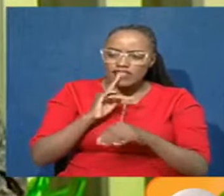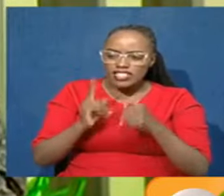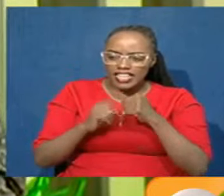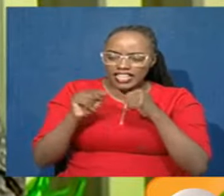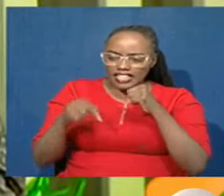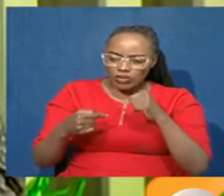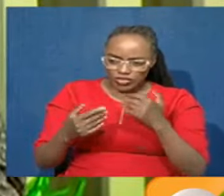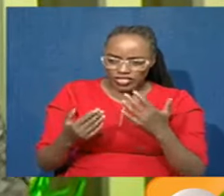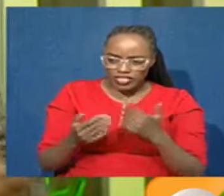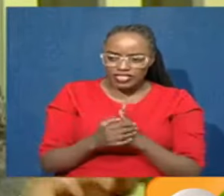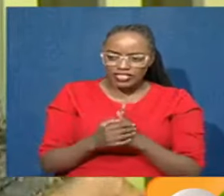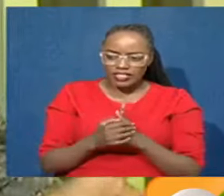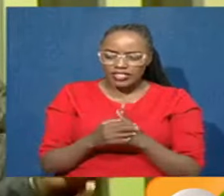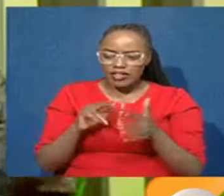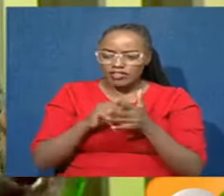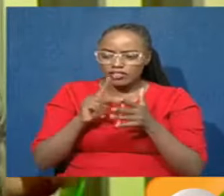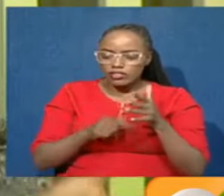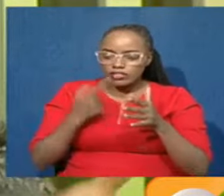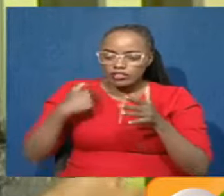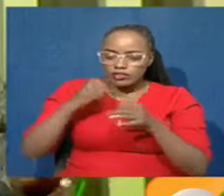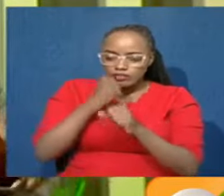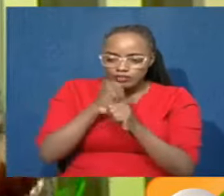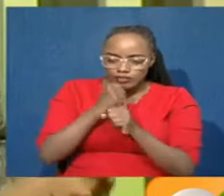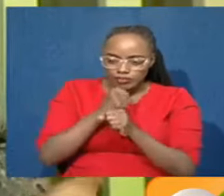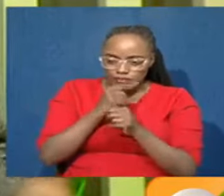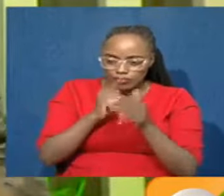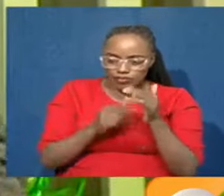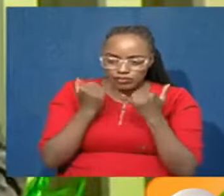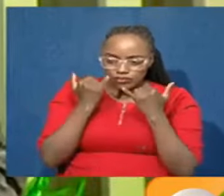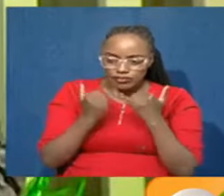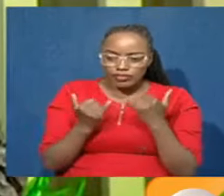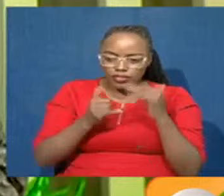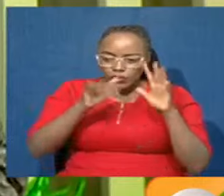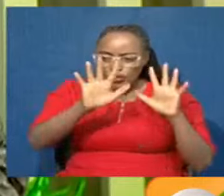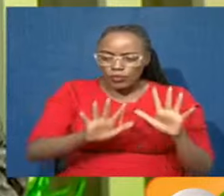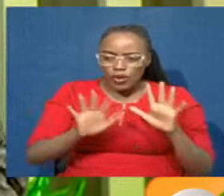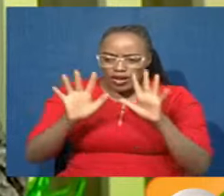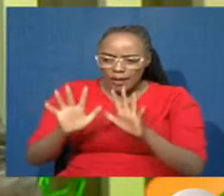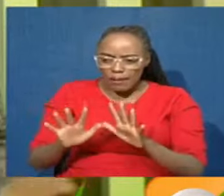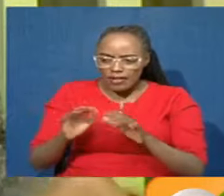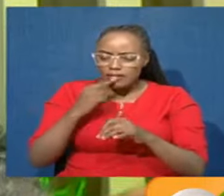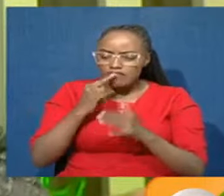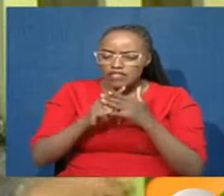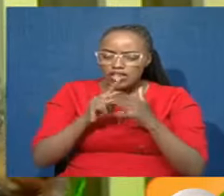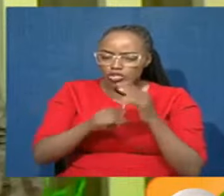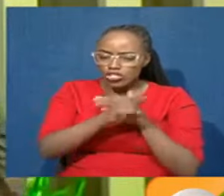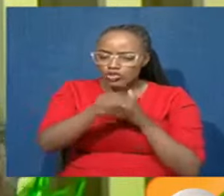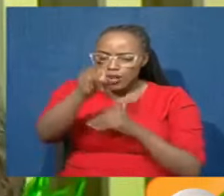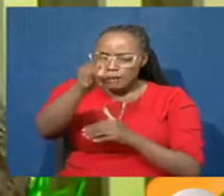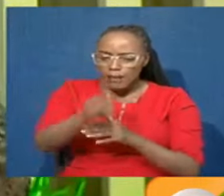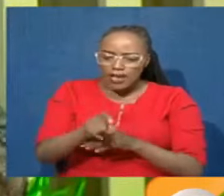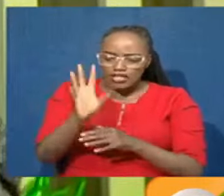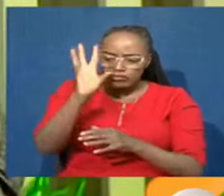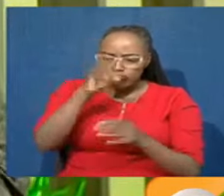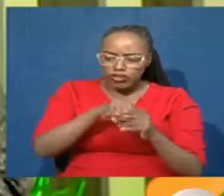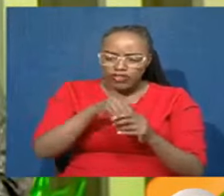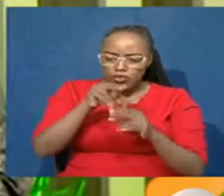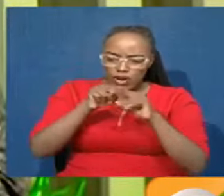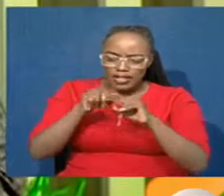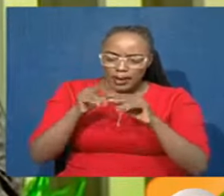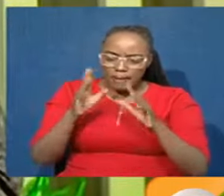Okay. So, and that's why we are now campaigning, telling them that you must onboard your dependent. So what